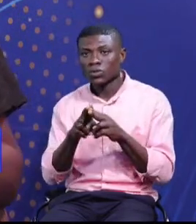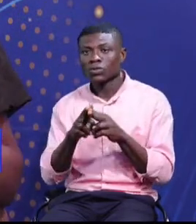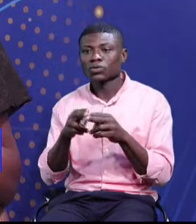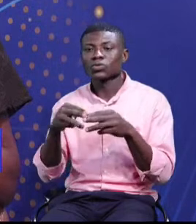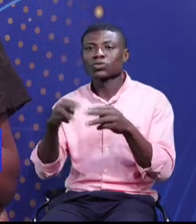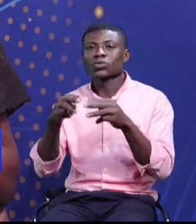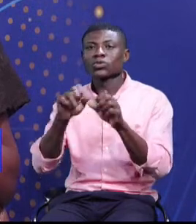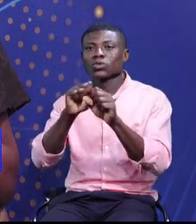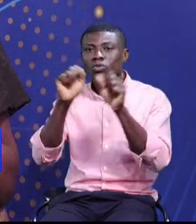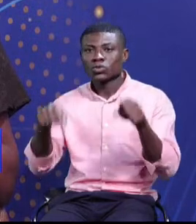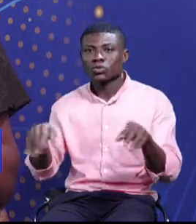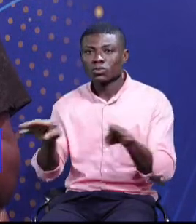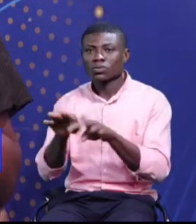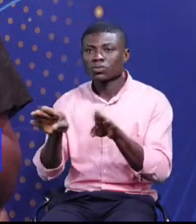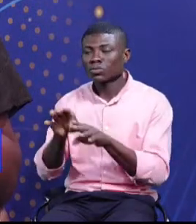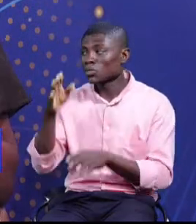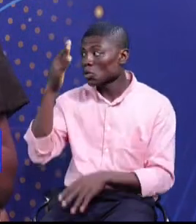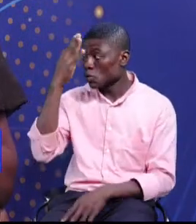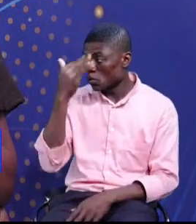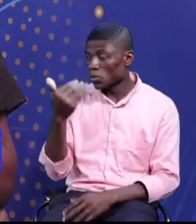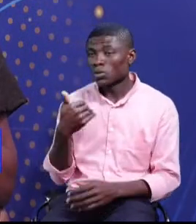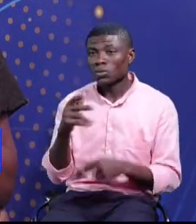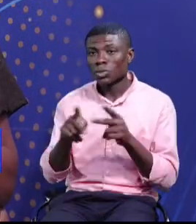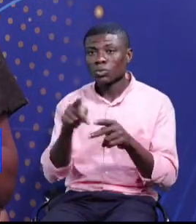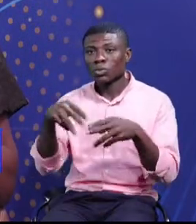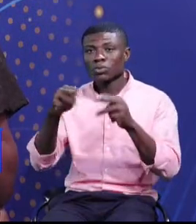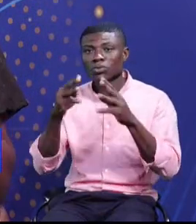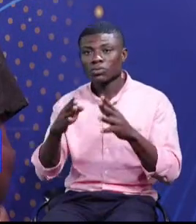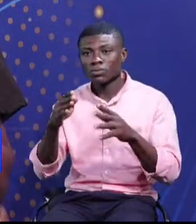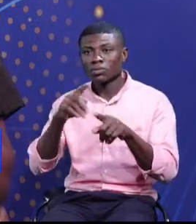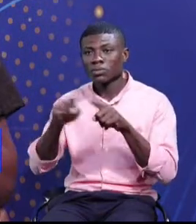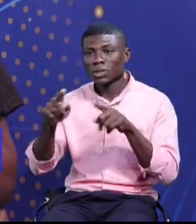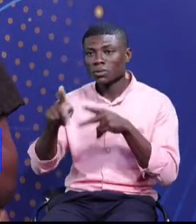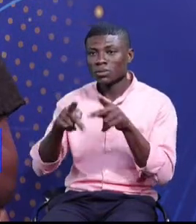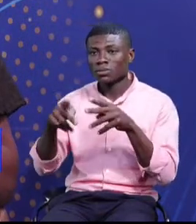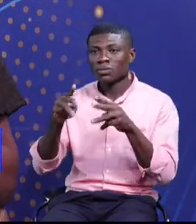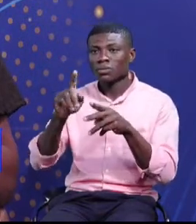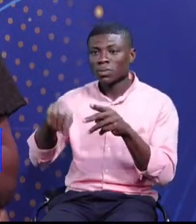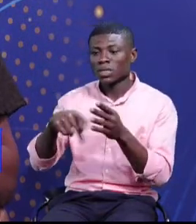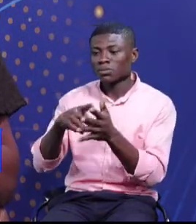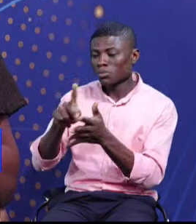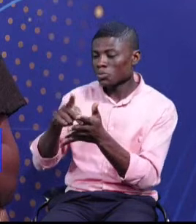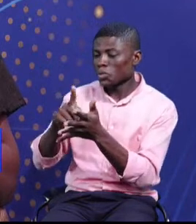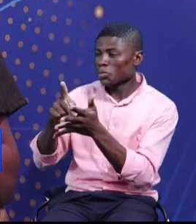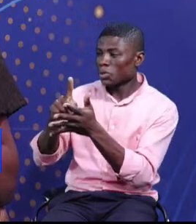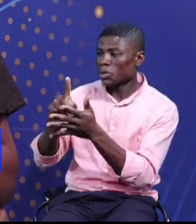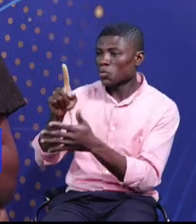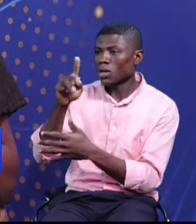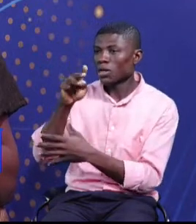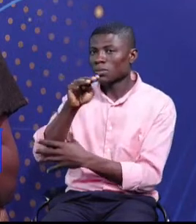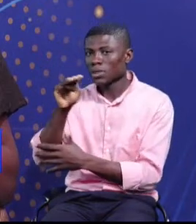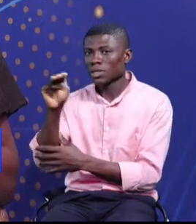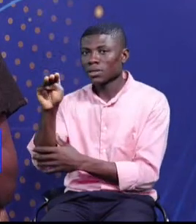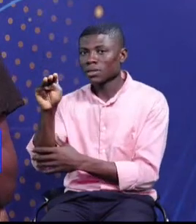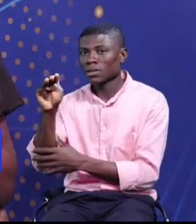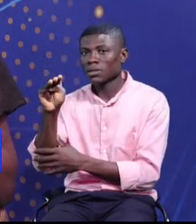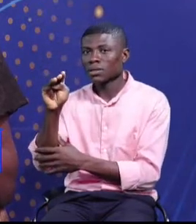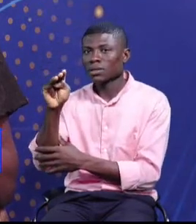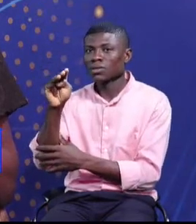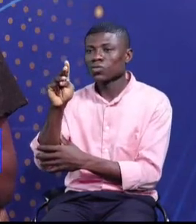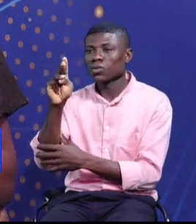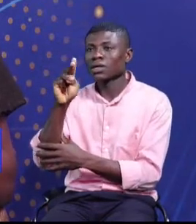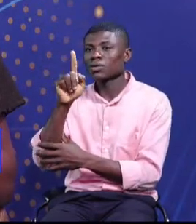shops and things, it's because there are traders in the system, but the traders are supposed to be paying 1 million